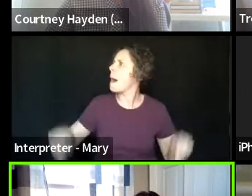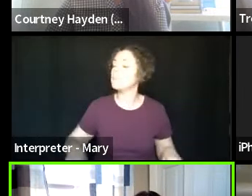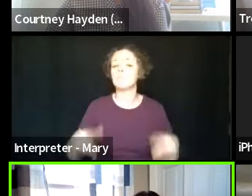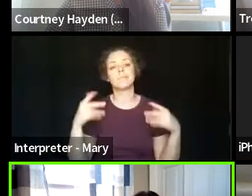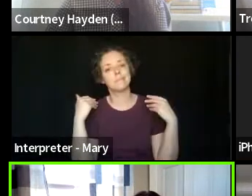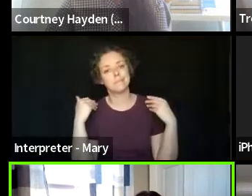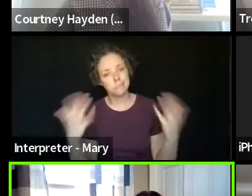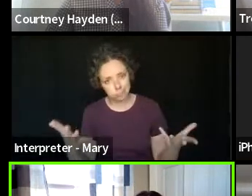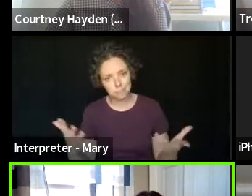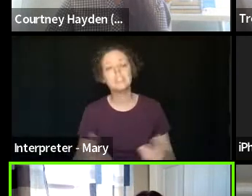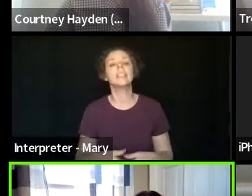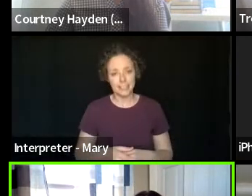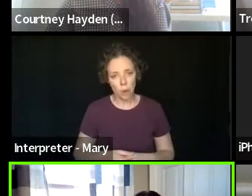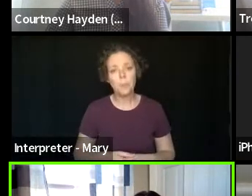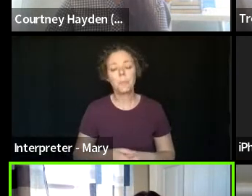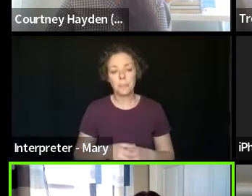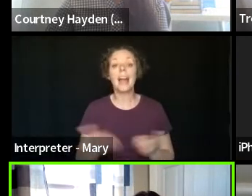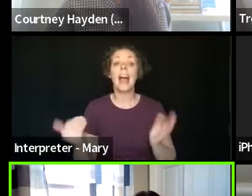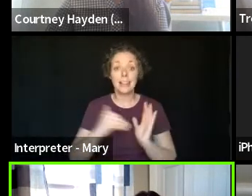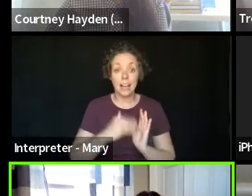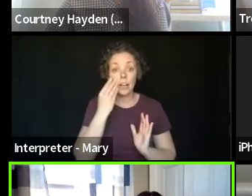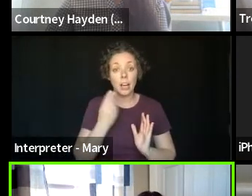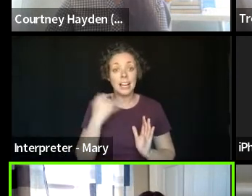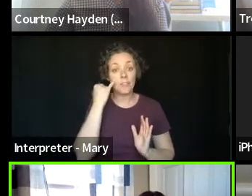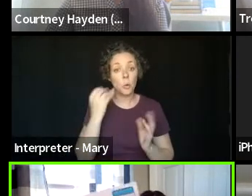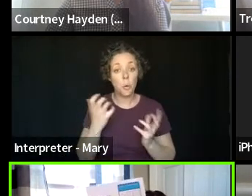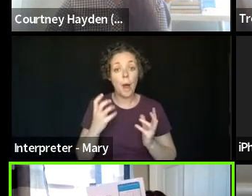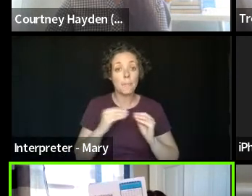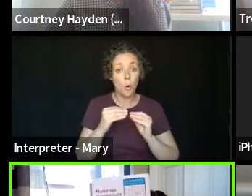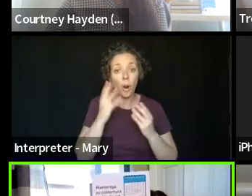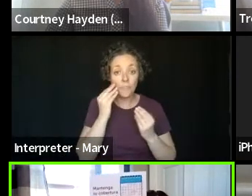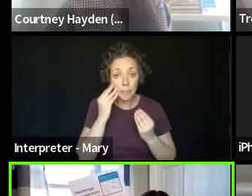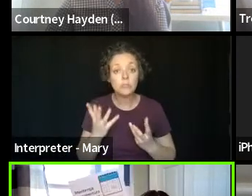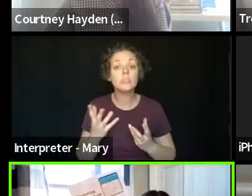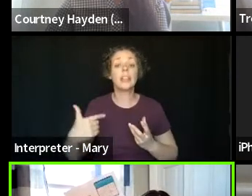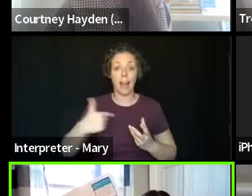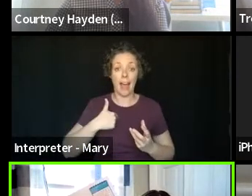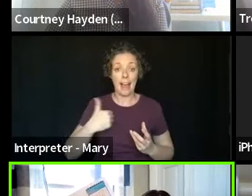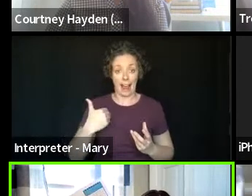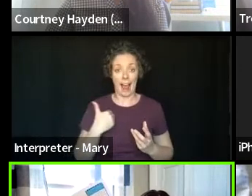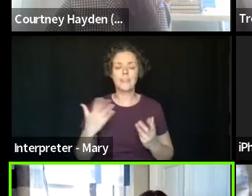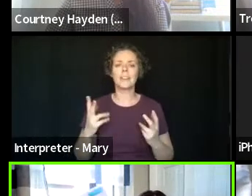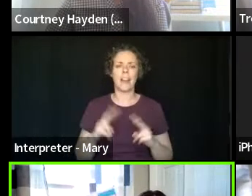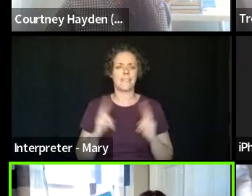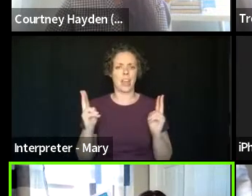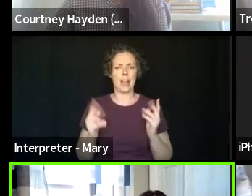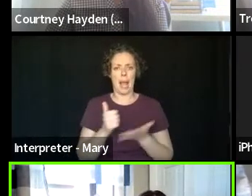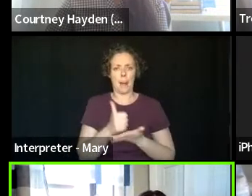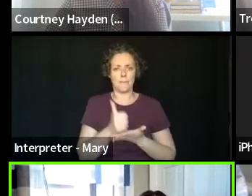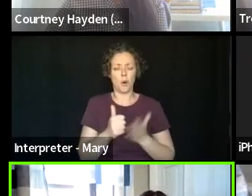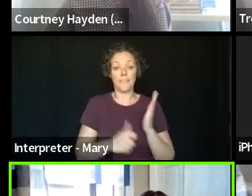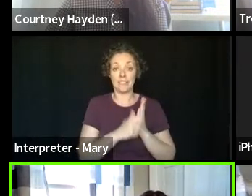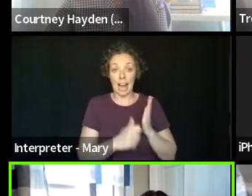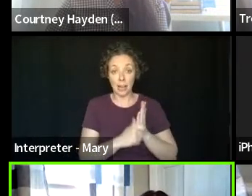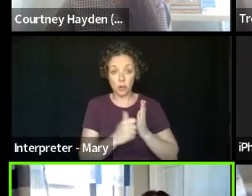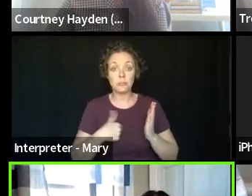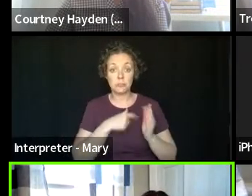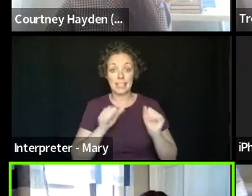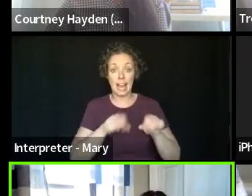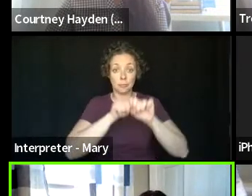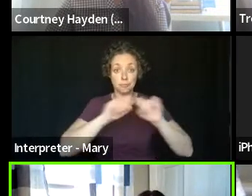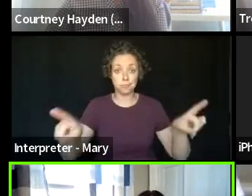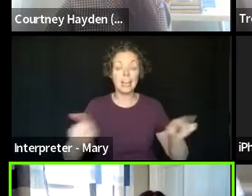you want more in-depth information about this. I do have these very handy flyers in English and in Spanish.